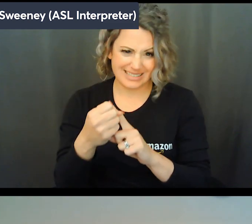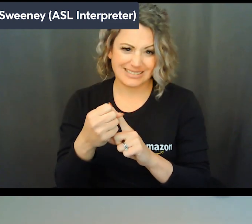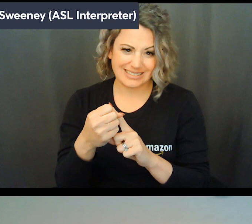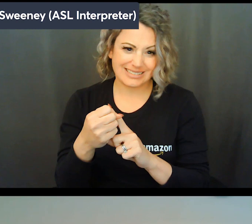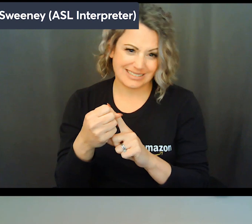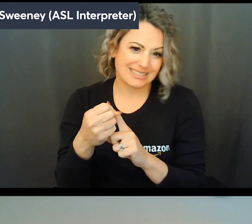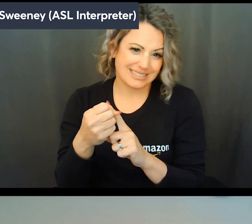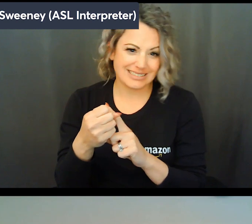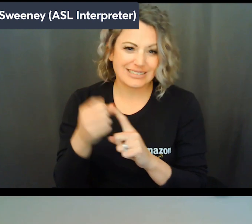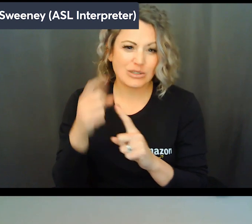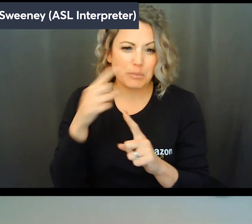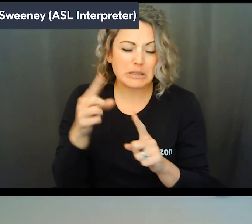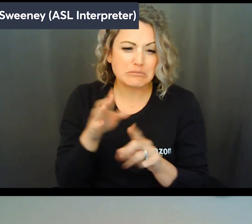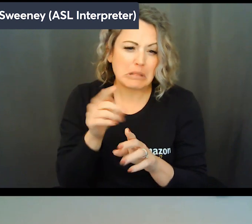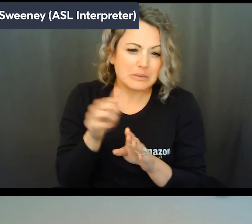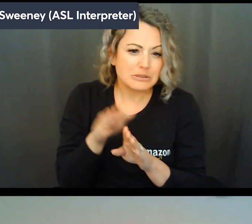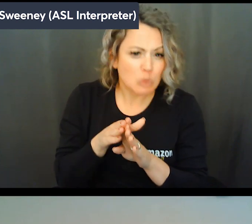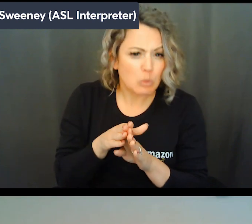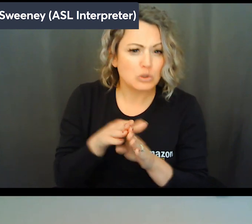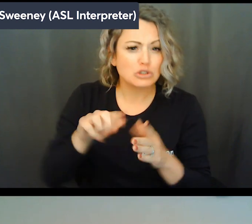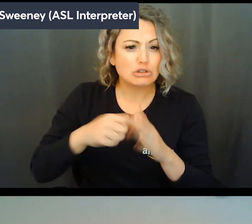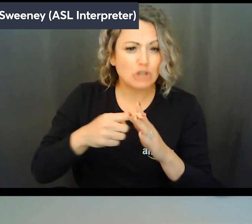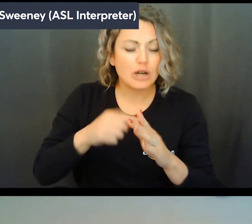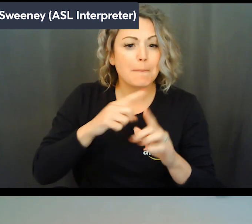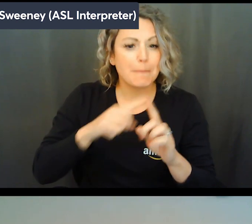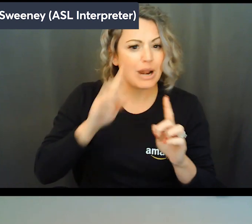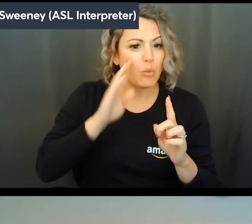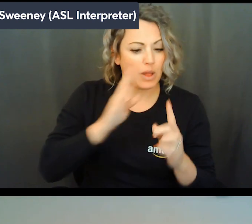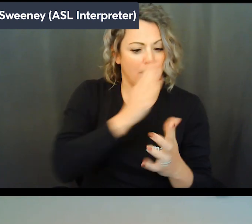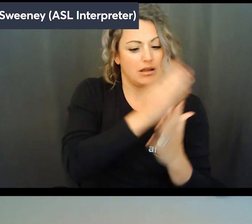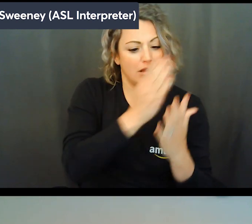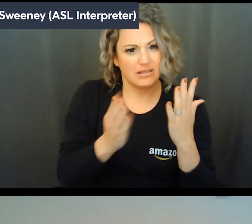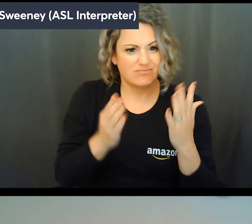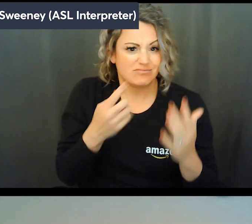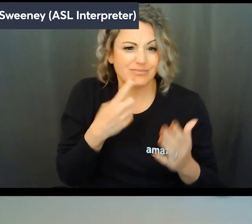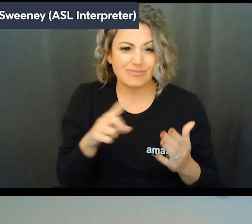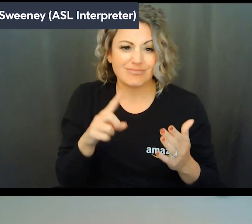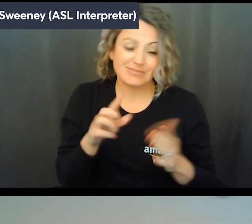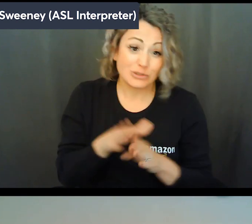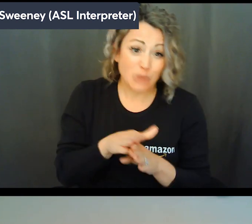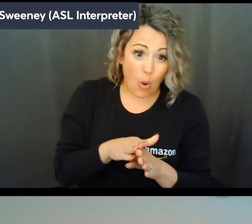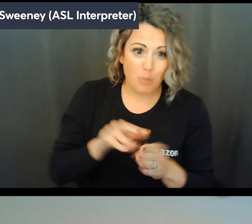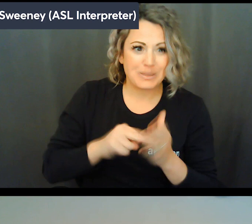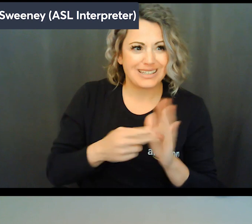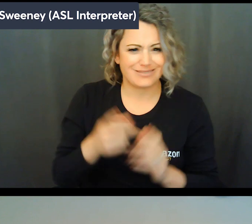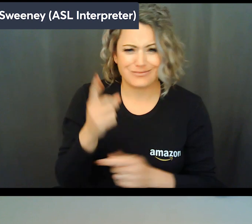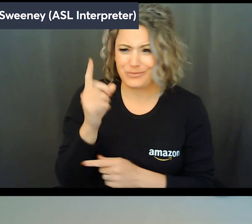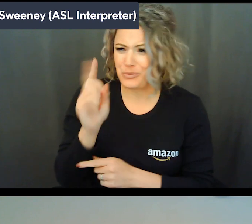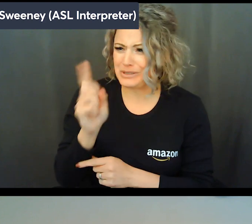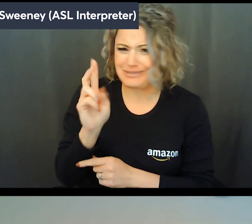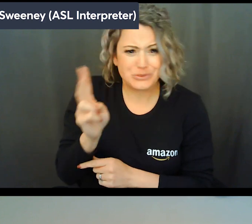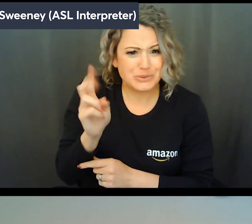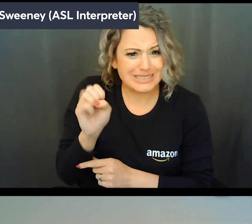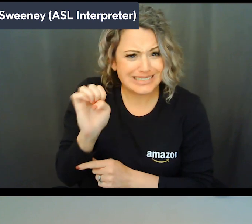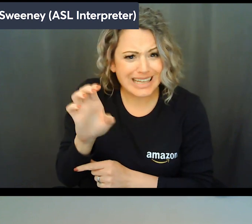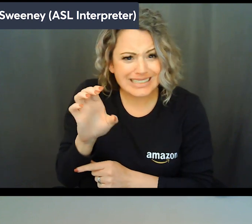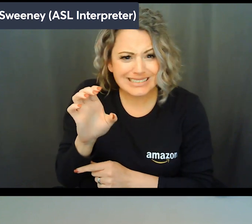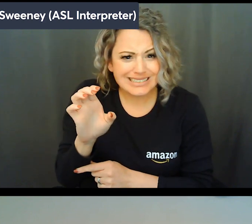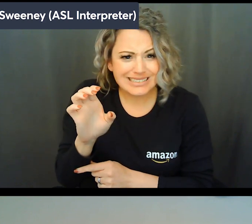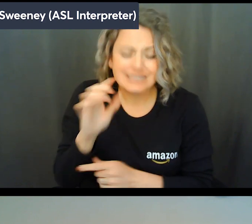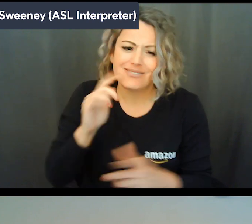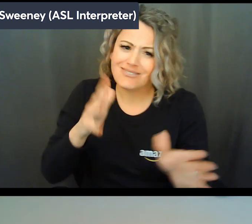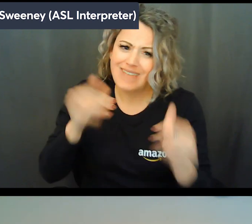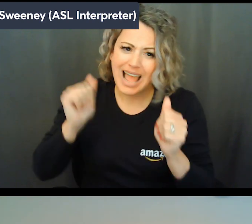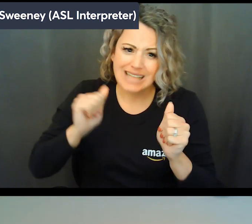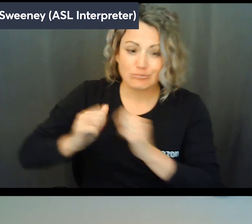time, but it will be in the order of seconds. It's not going to be a lot. So it does scale